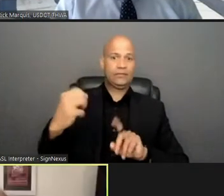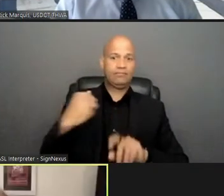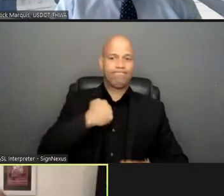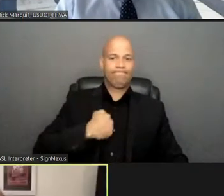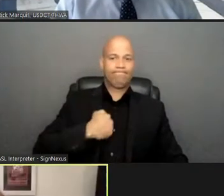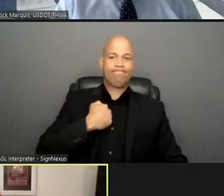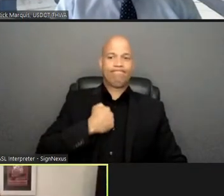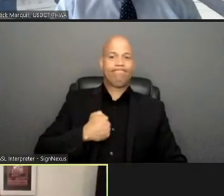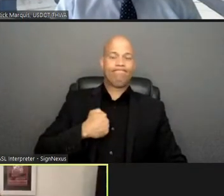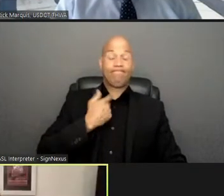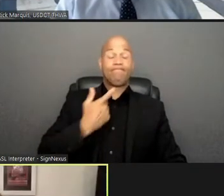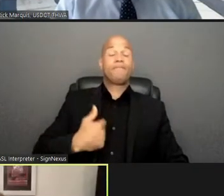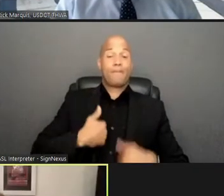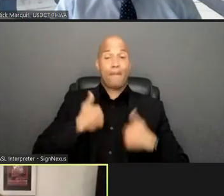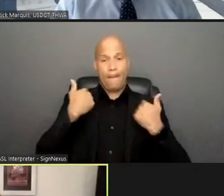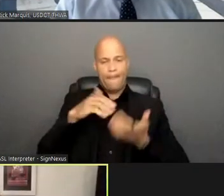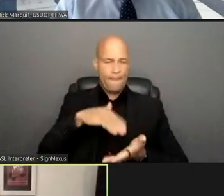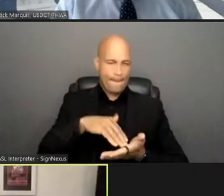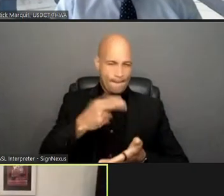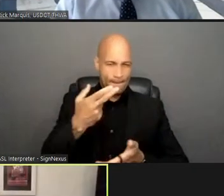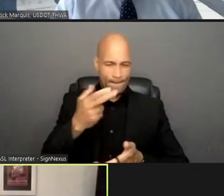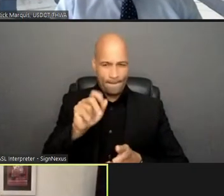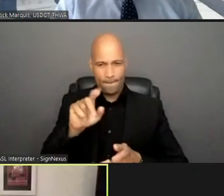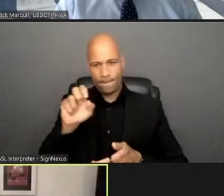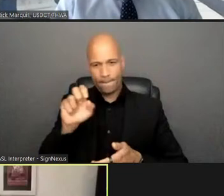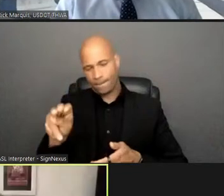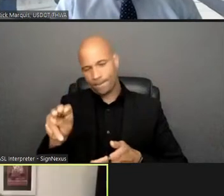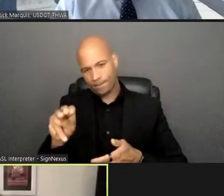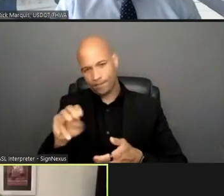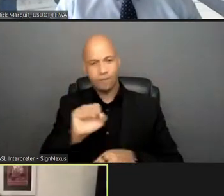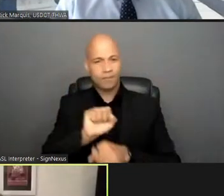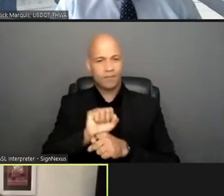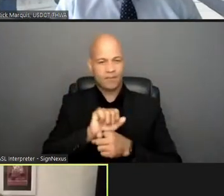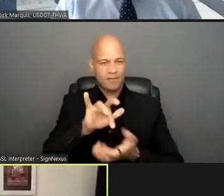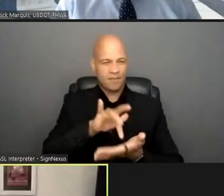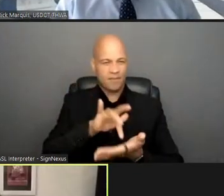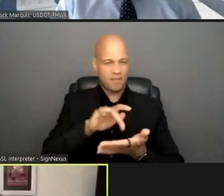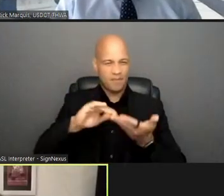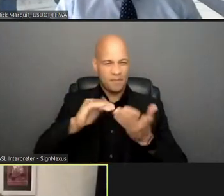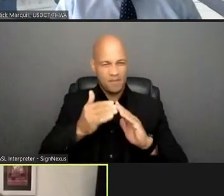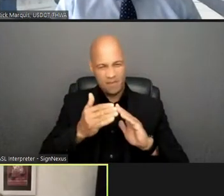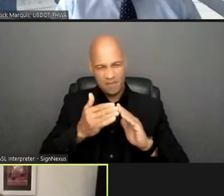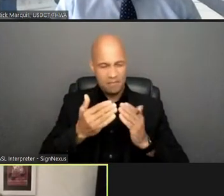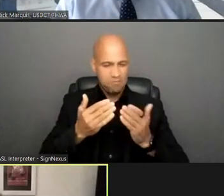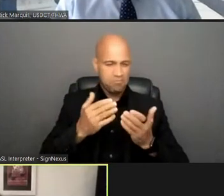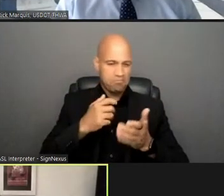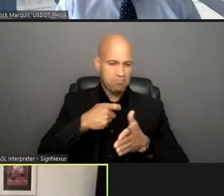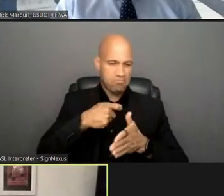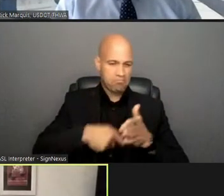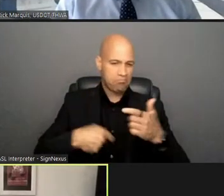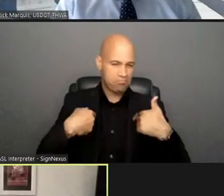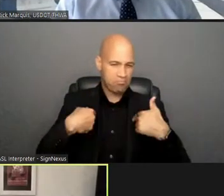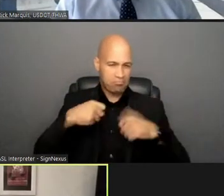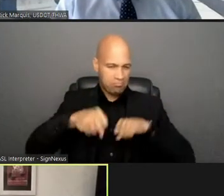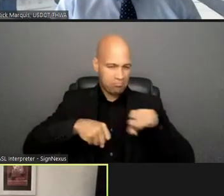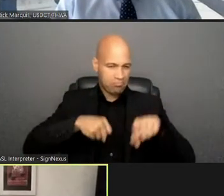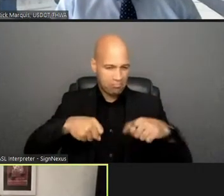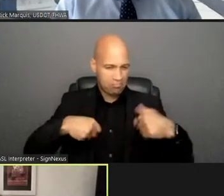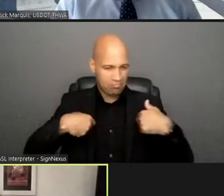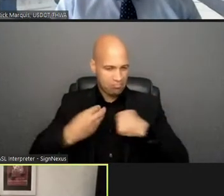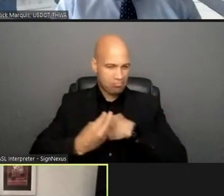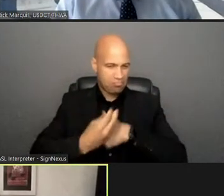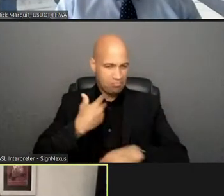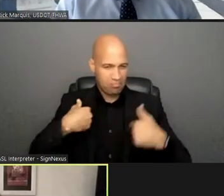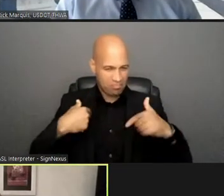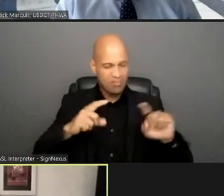for that I work I live in central Harlem and I work in Midtown as such congestion pricing won't affect me because I commute by bicycle even so I want to make